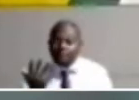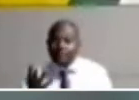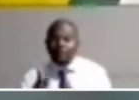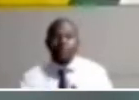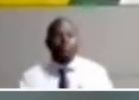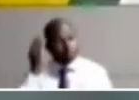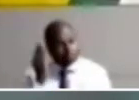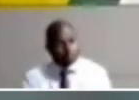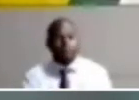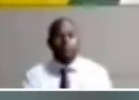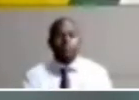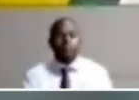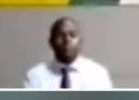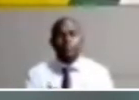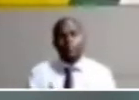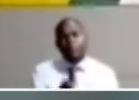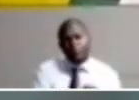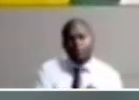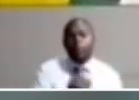We have been talking of 10 people,